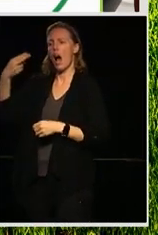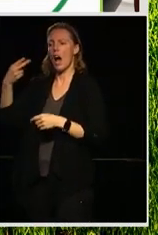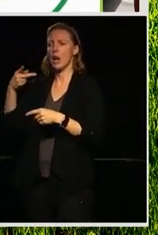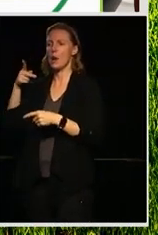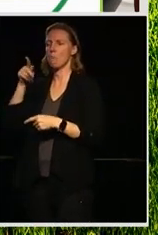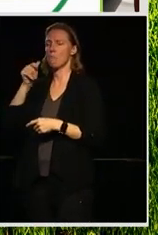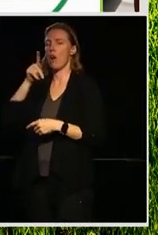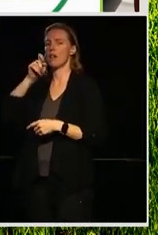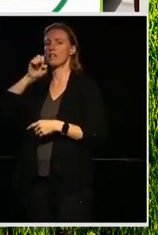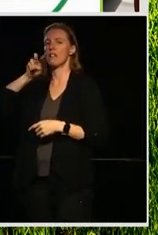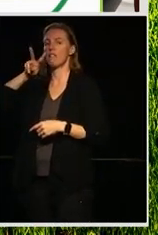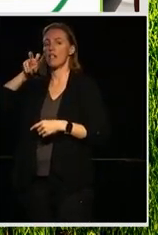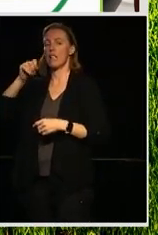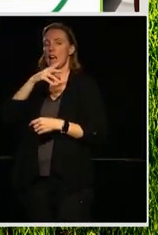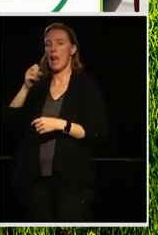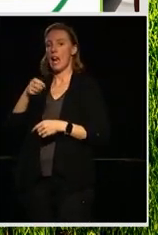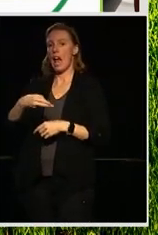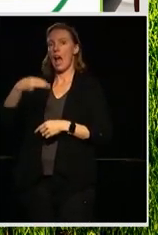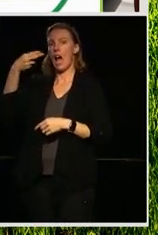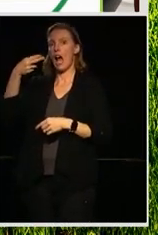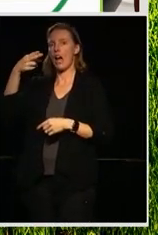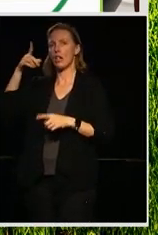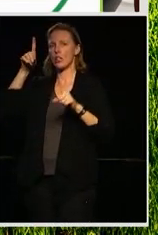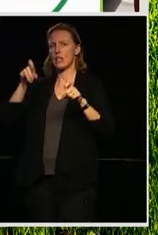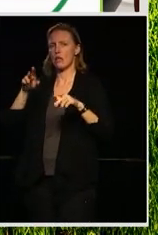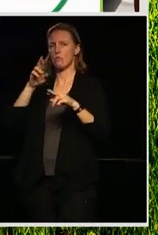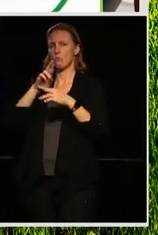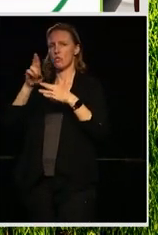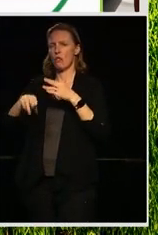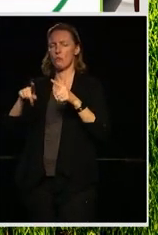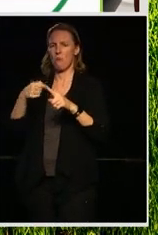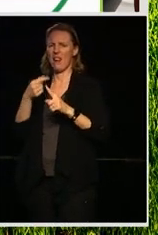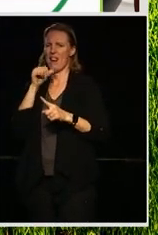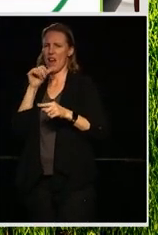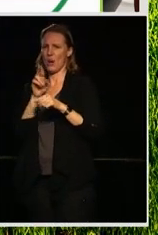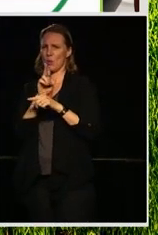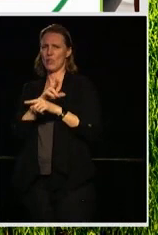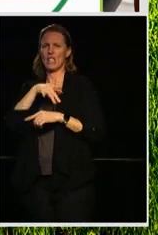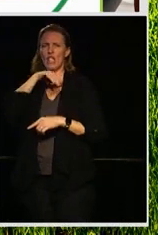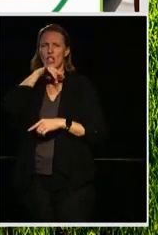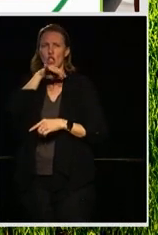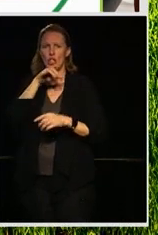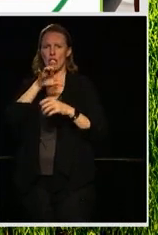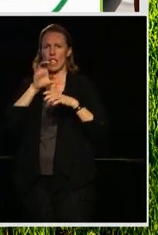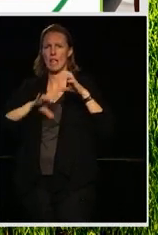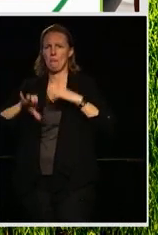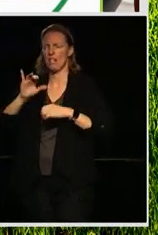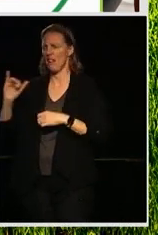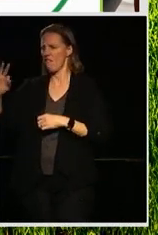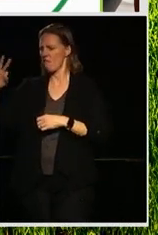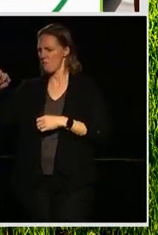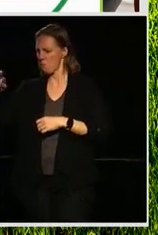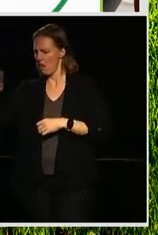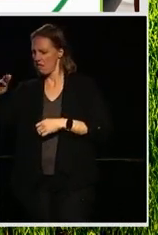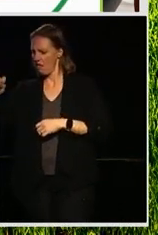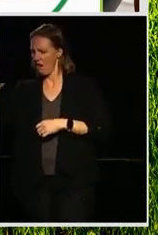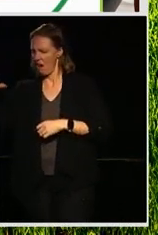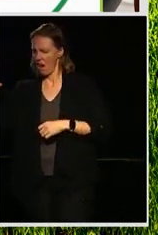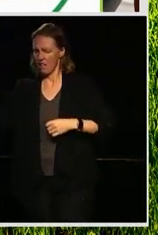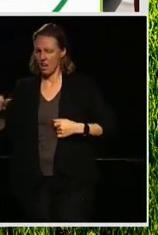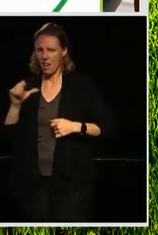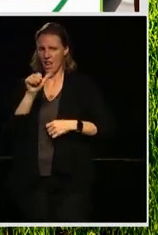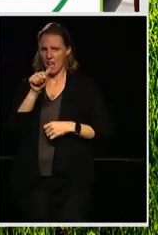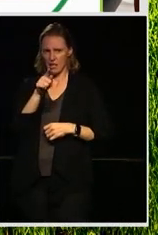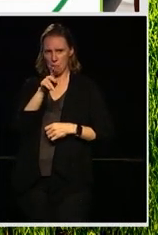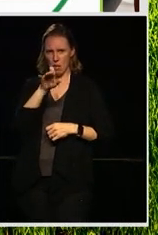and higher test results when not using dirty chemicals in your house, like formaldehyde, like asbestos, like lead